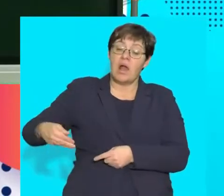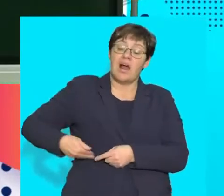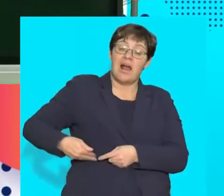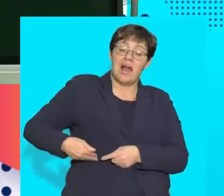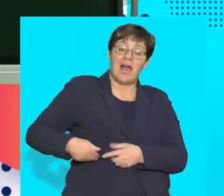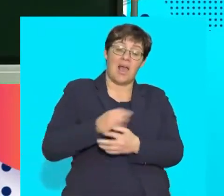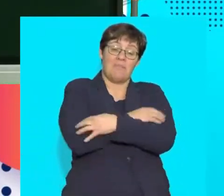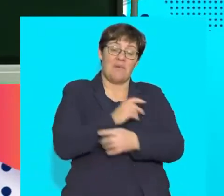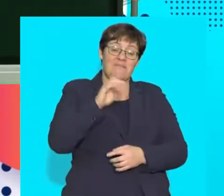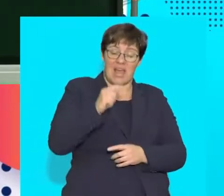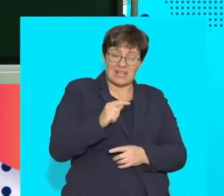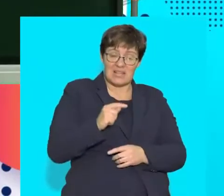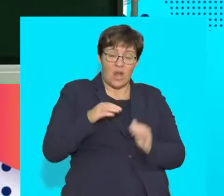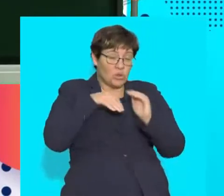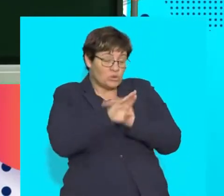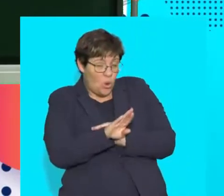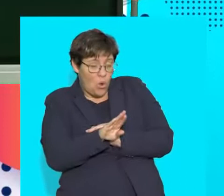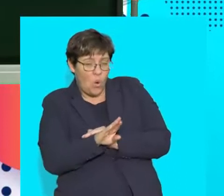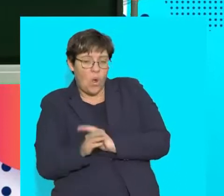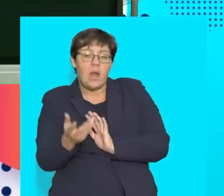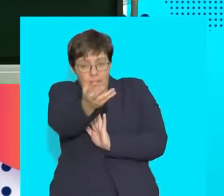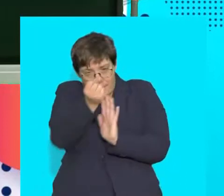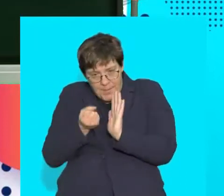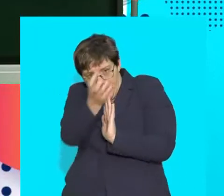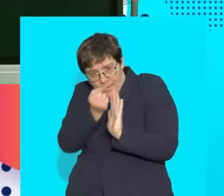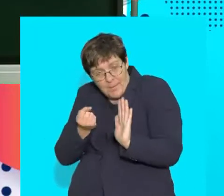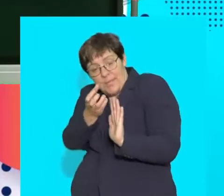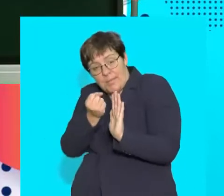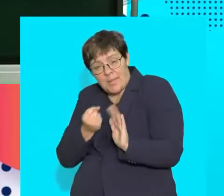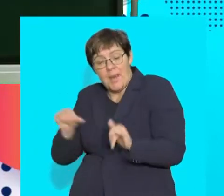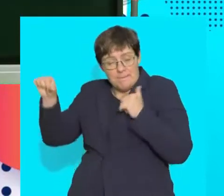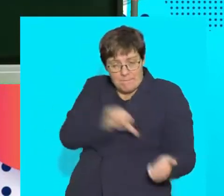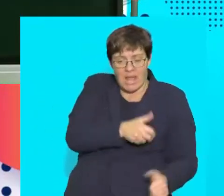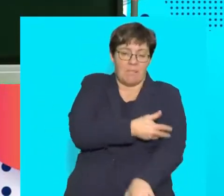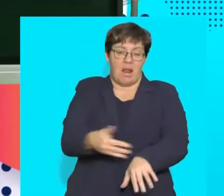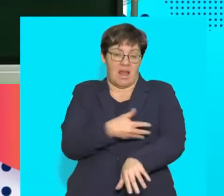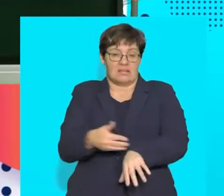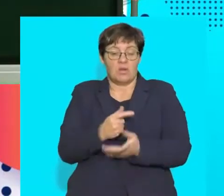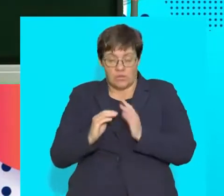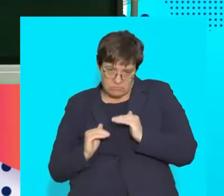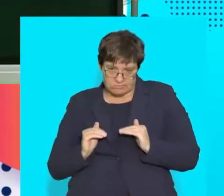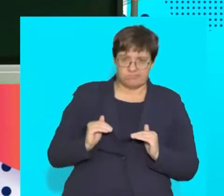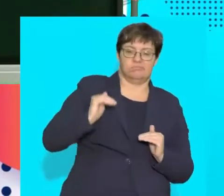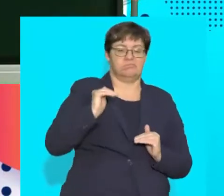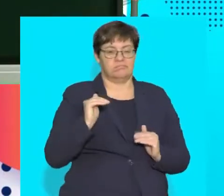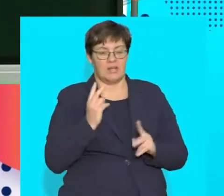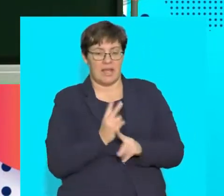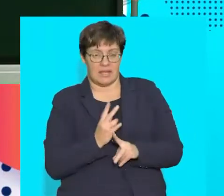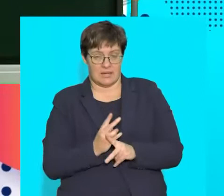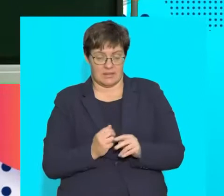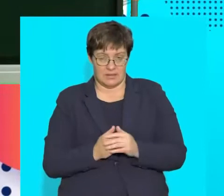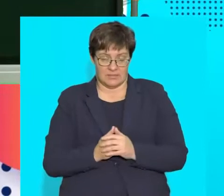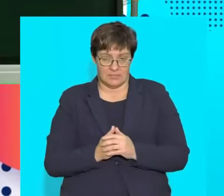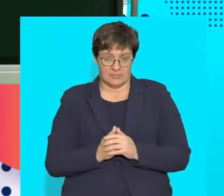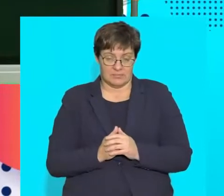stored in our liver and fat and release that back into the bloodstream to increase the blood sugar levels so that we have